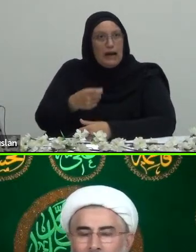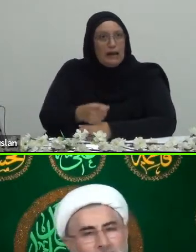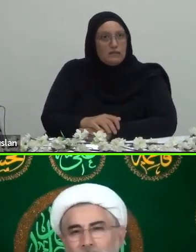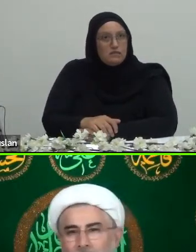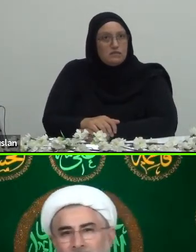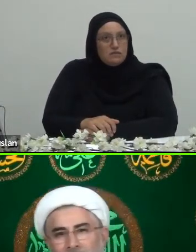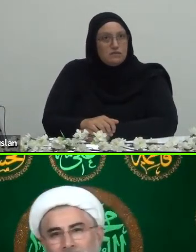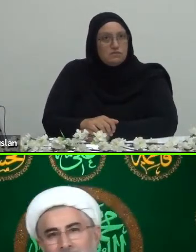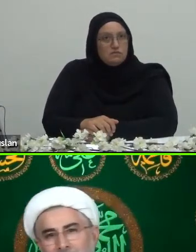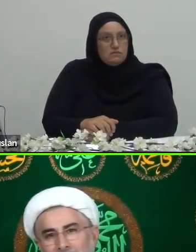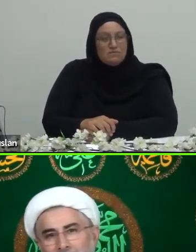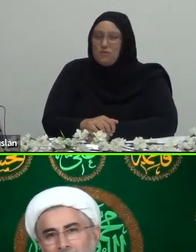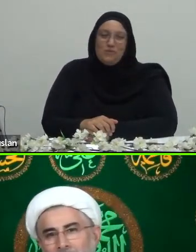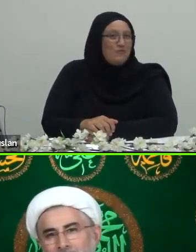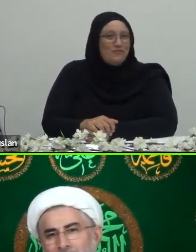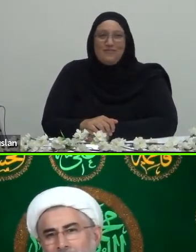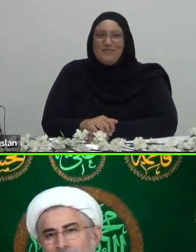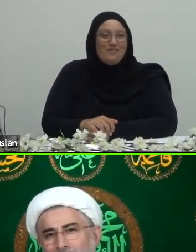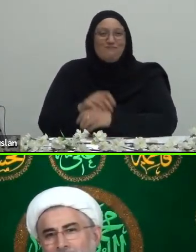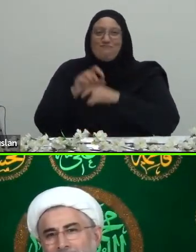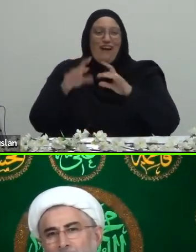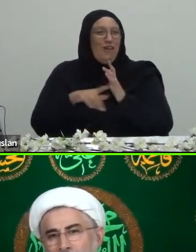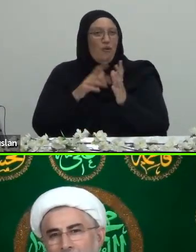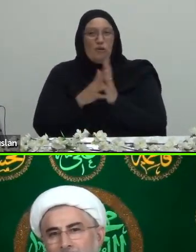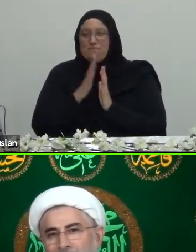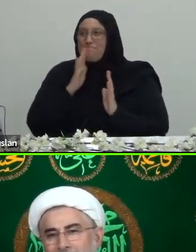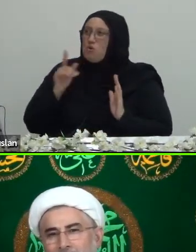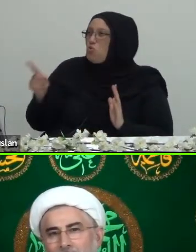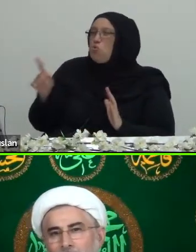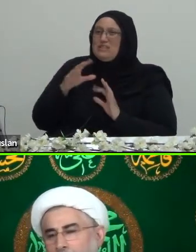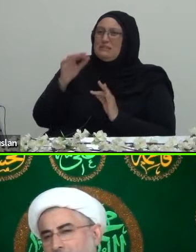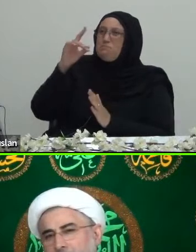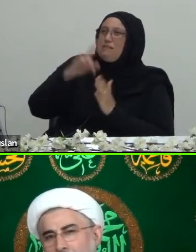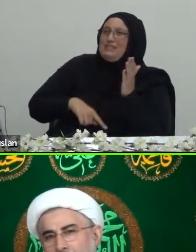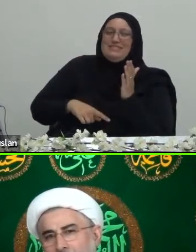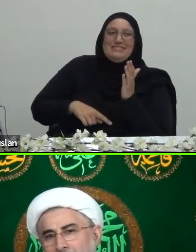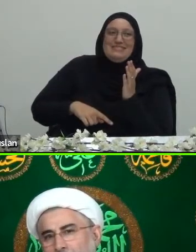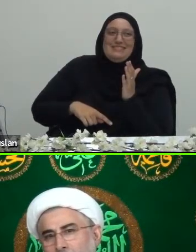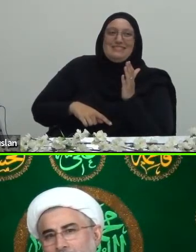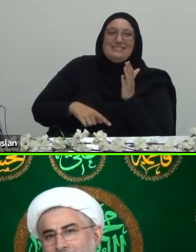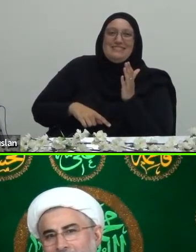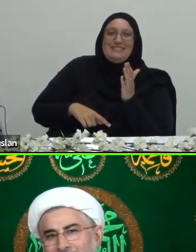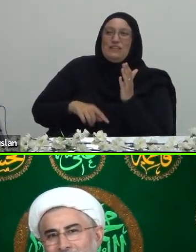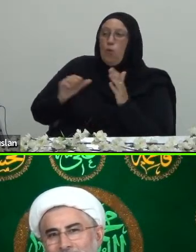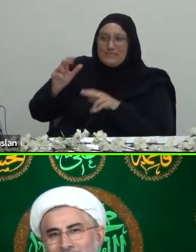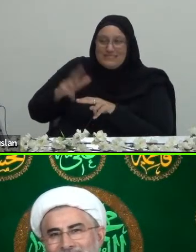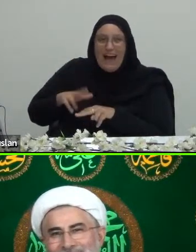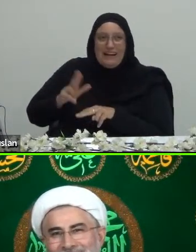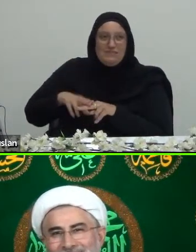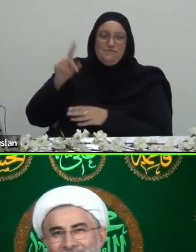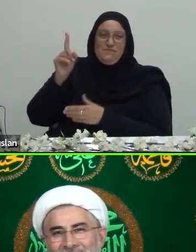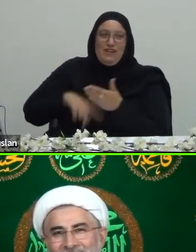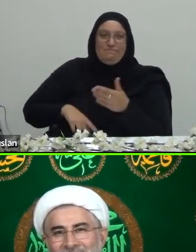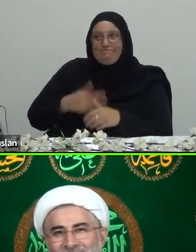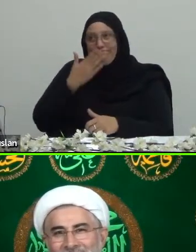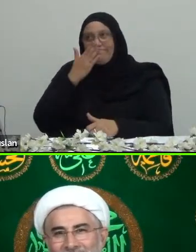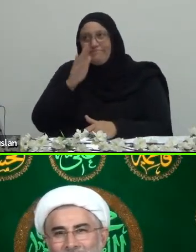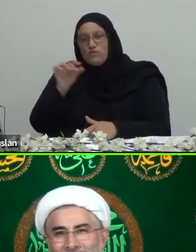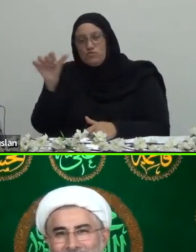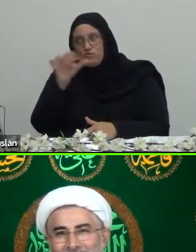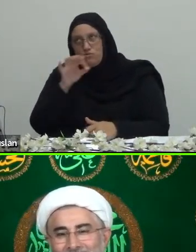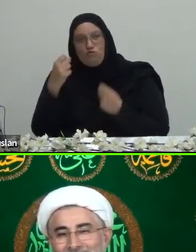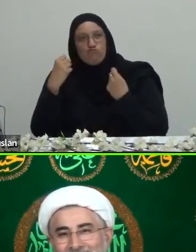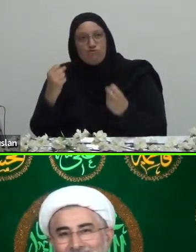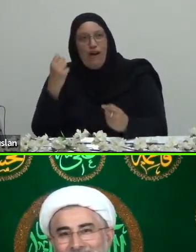liable for this? No, they are not liable, because it's kind of a penalty that I had to pay. Tough luck that you shouldn't have driven